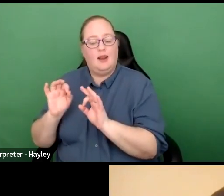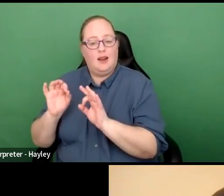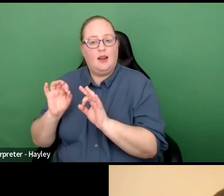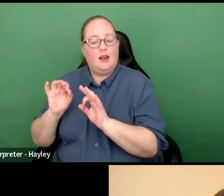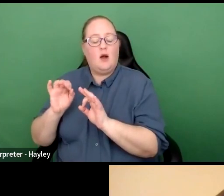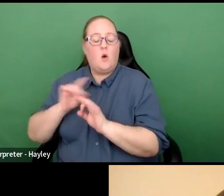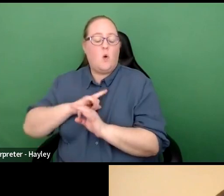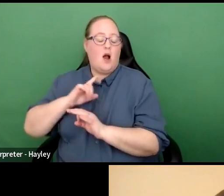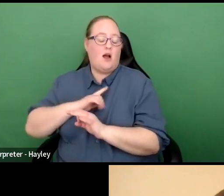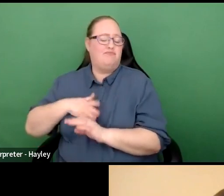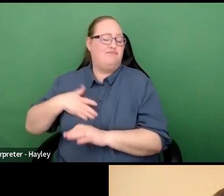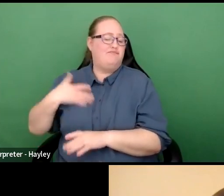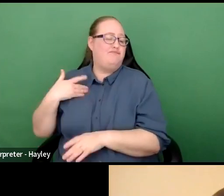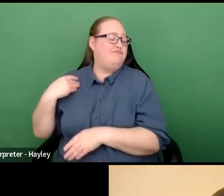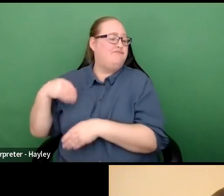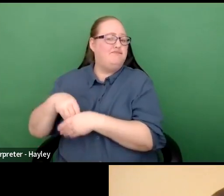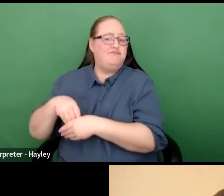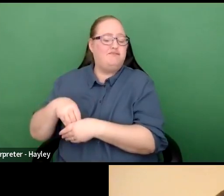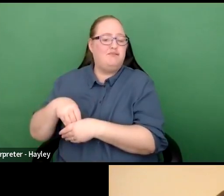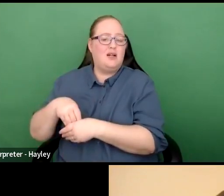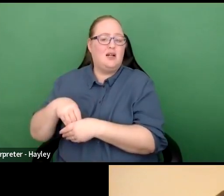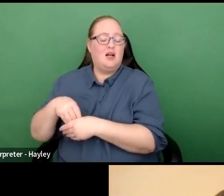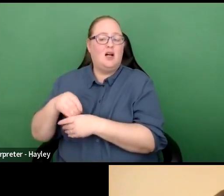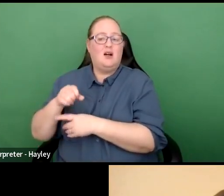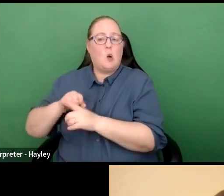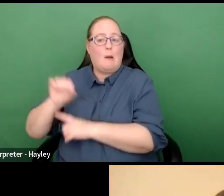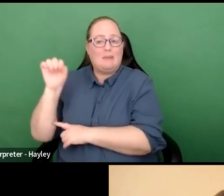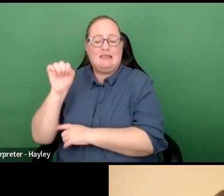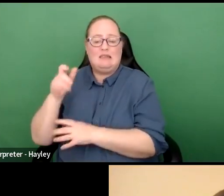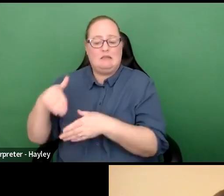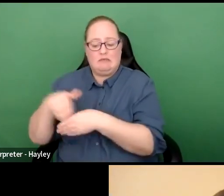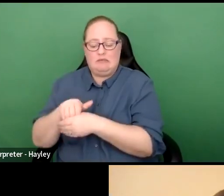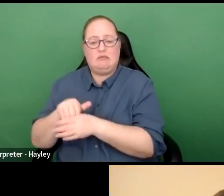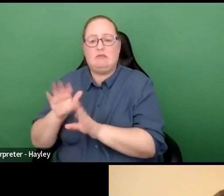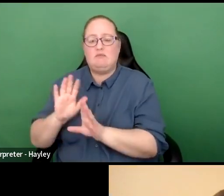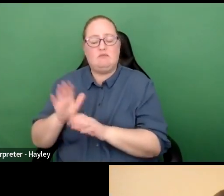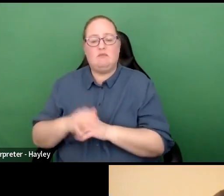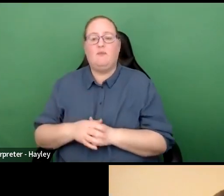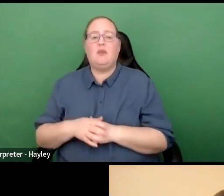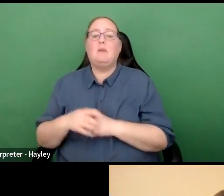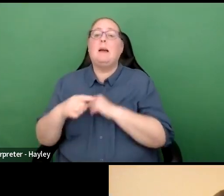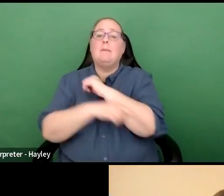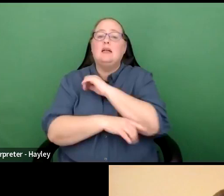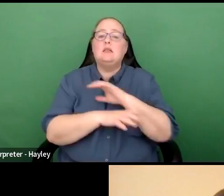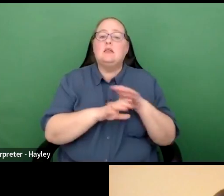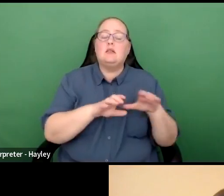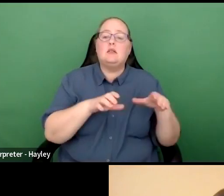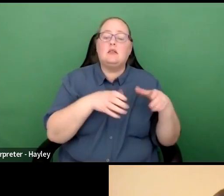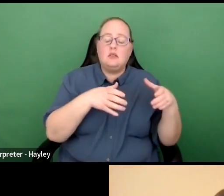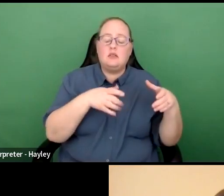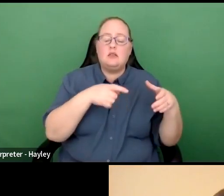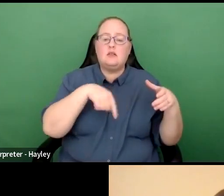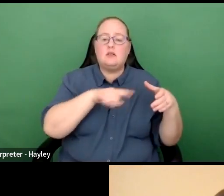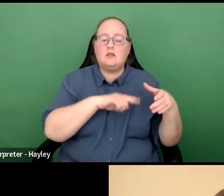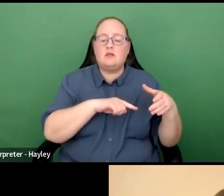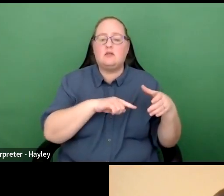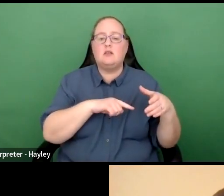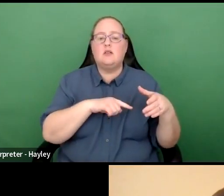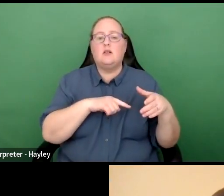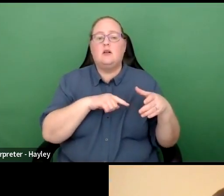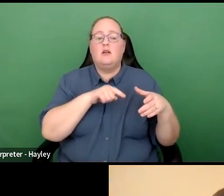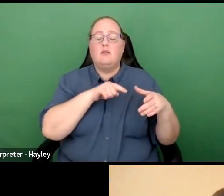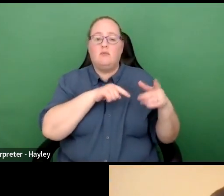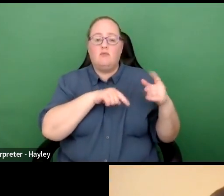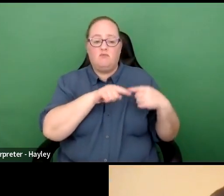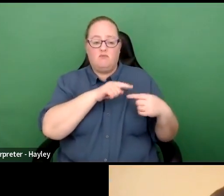Whereas many of the people, the peasant sort of route to social mobility, you know, and we know that from Brezhnev, you know, Gorbachev, these were